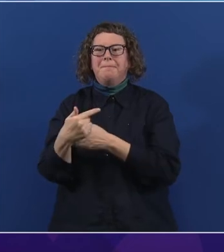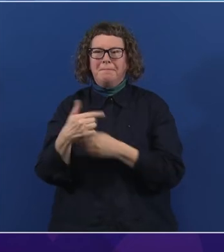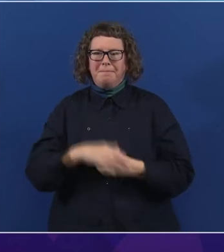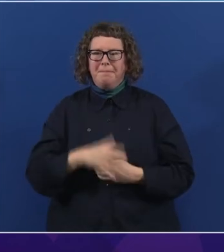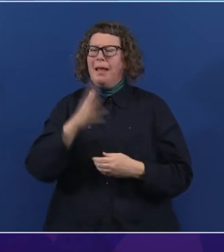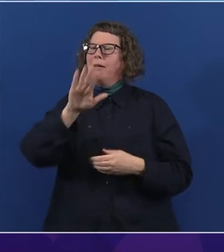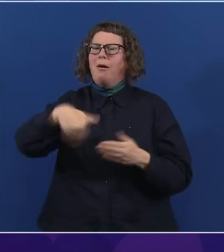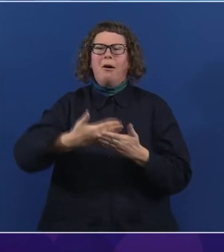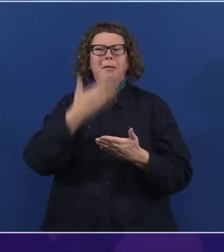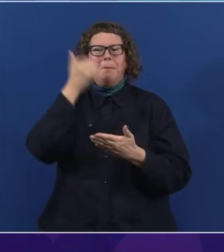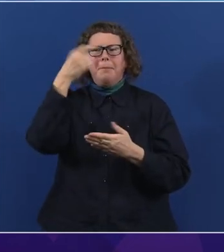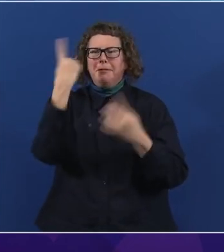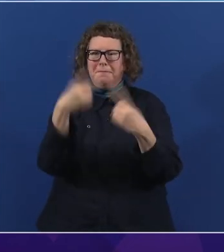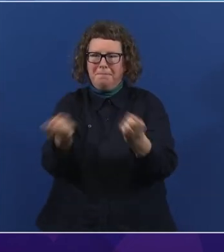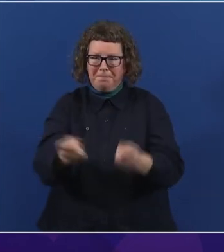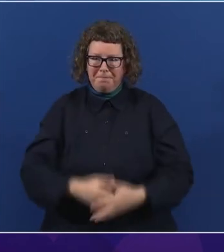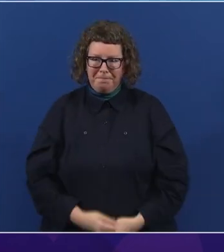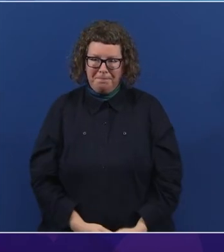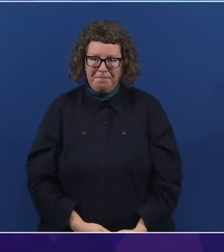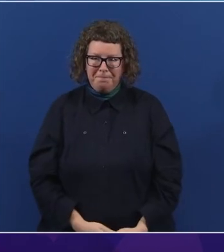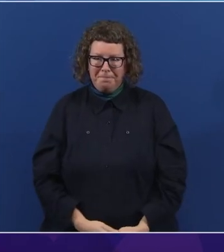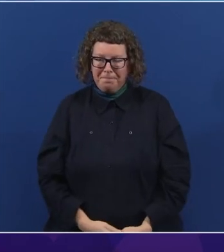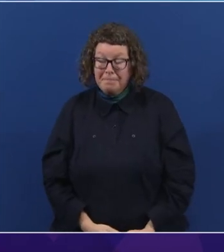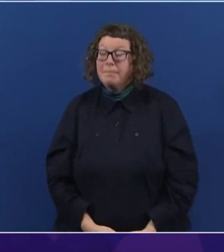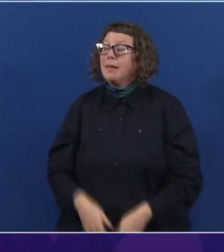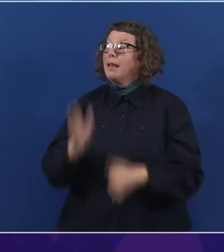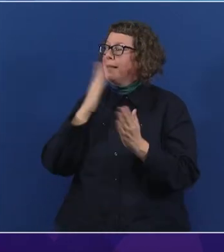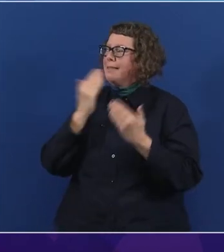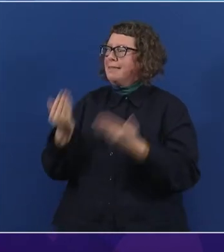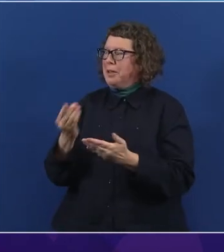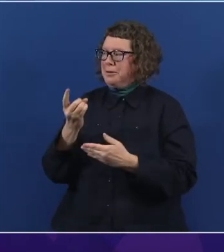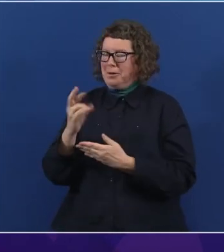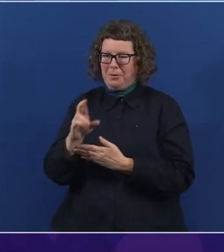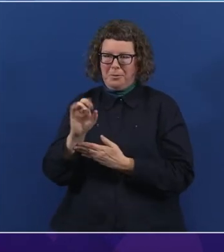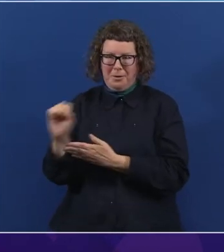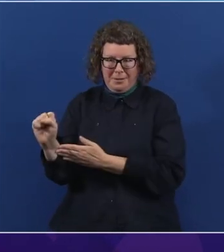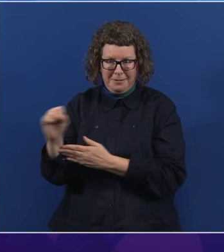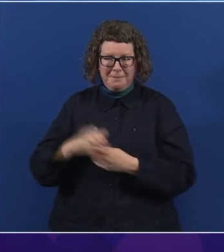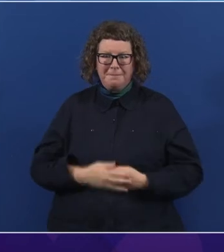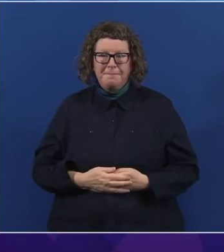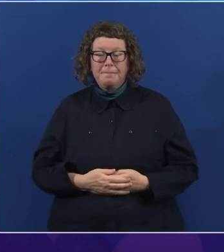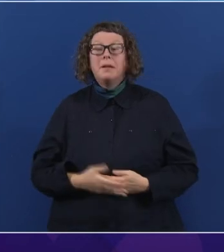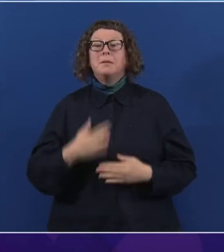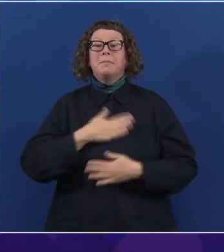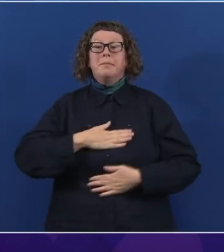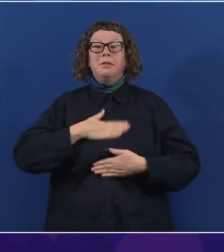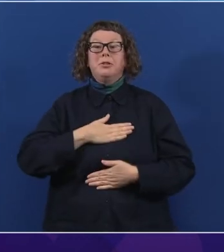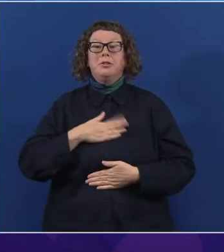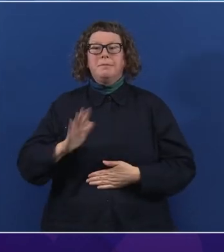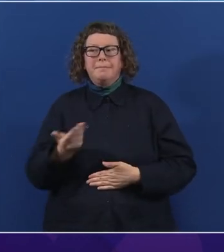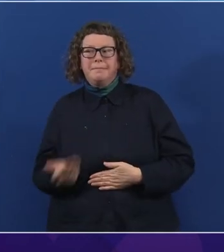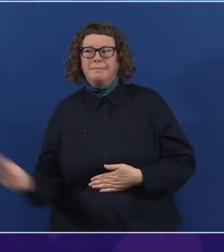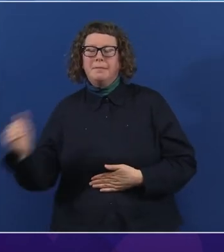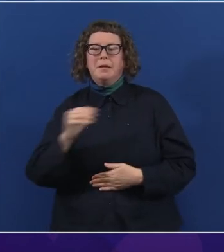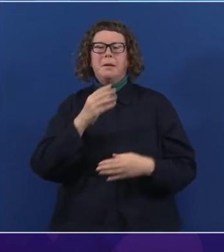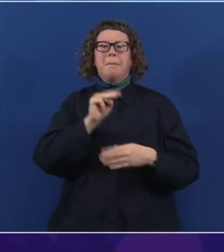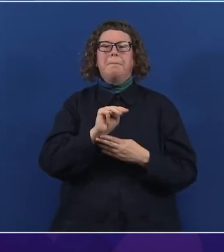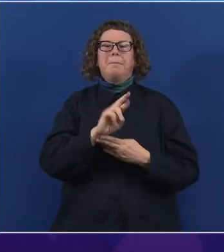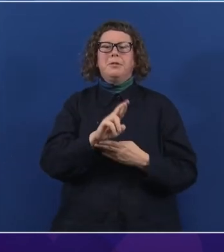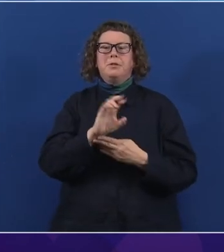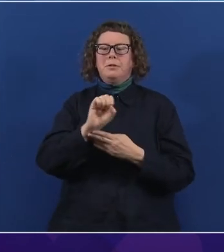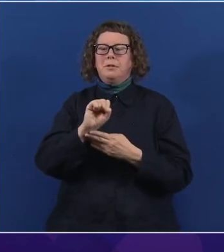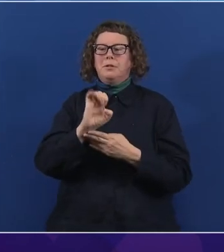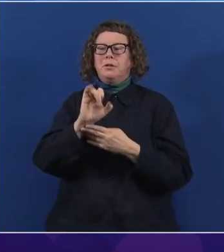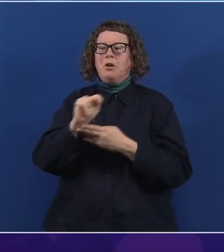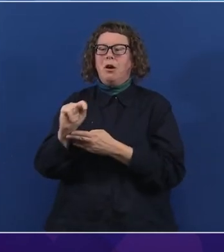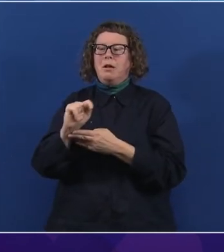and all the best. Thank you, Dr. Ross. It's now my pleasure to introduce Mr. Scott Thon, Chair of